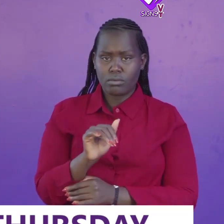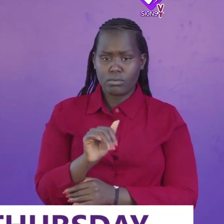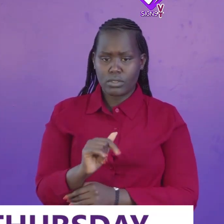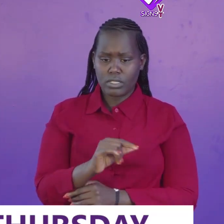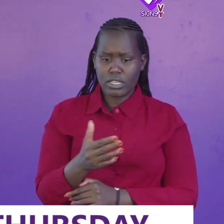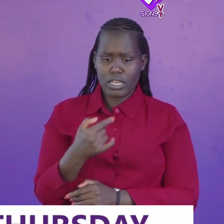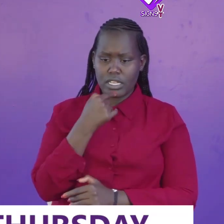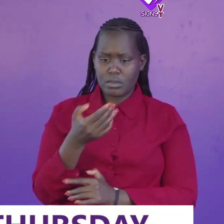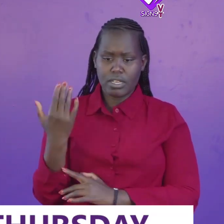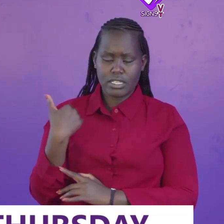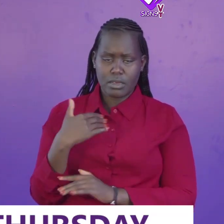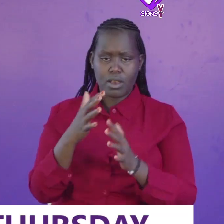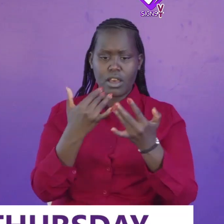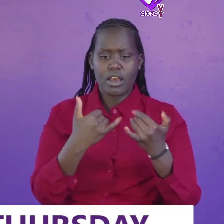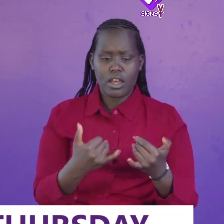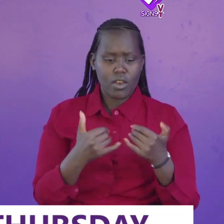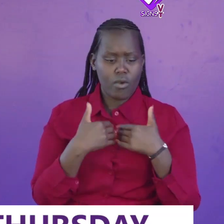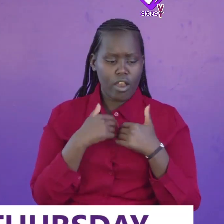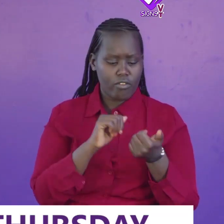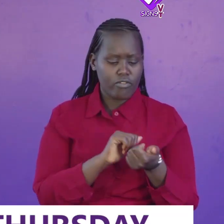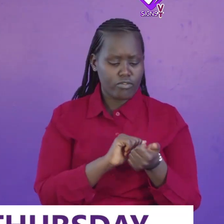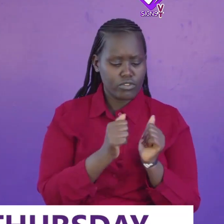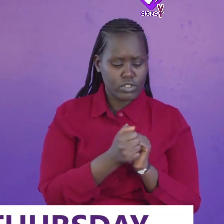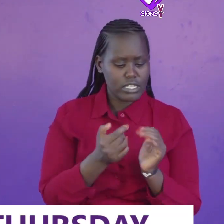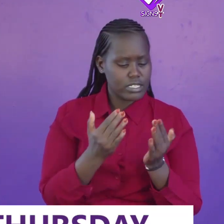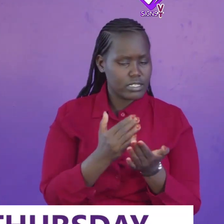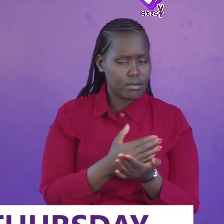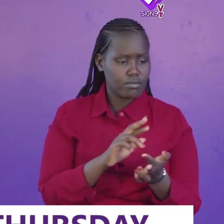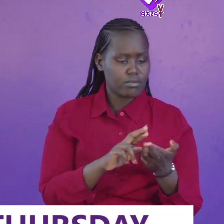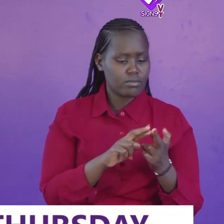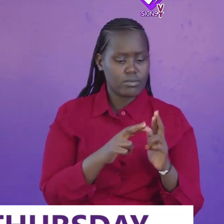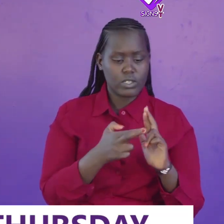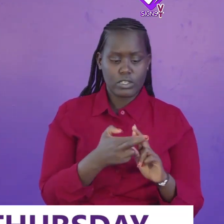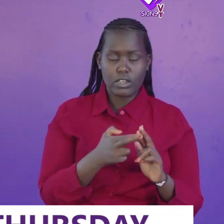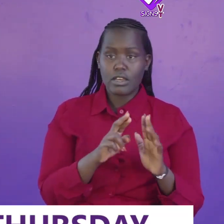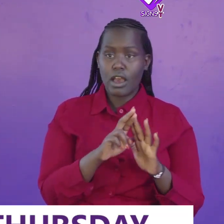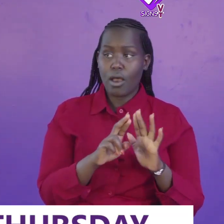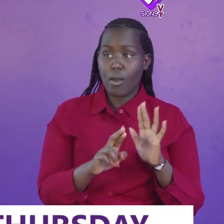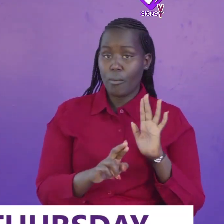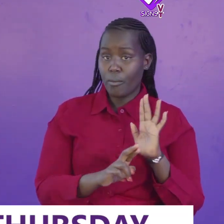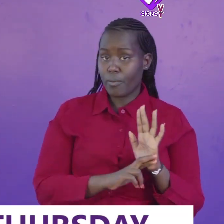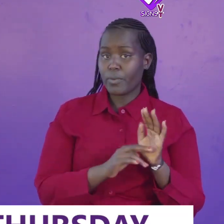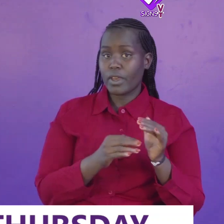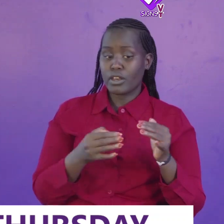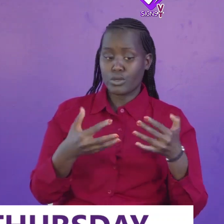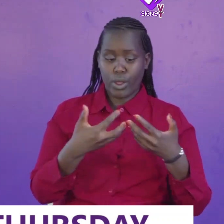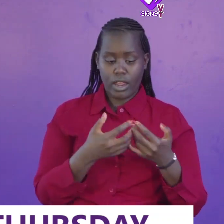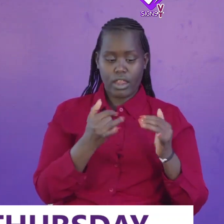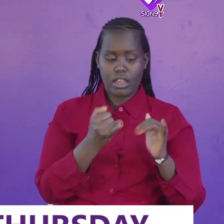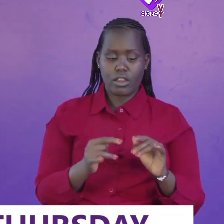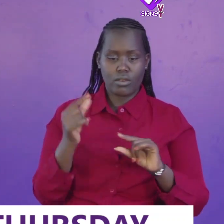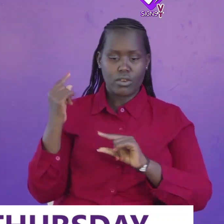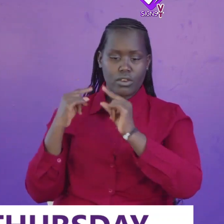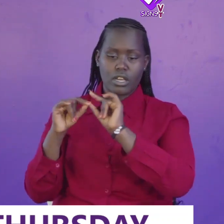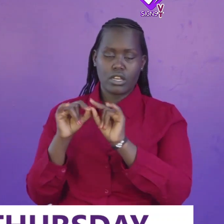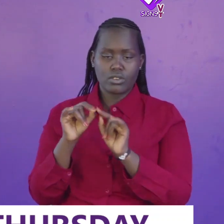alisema sometimes back alisema now they have to change some rules ndo ziweze kufit the new generation. So I think